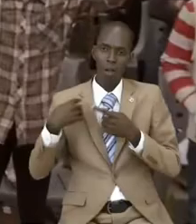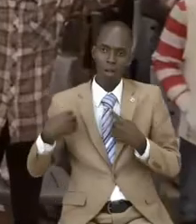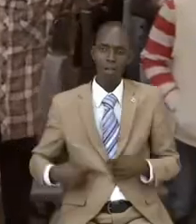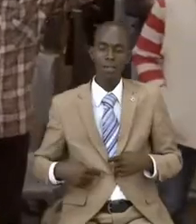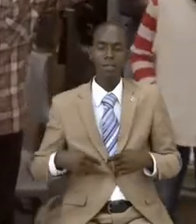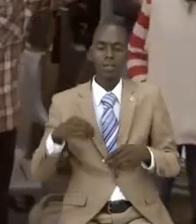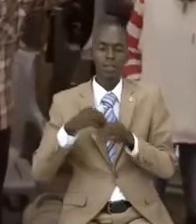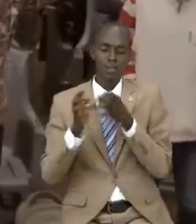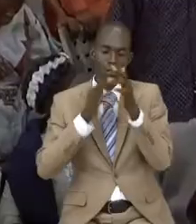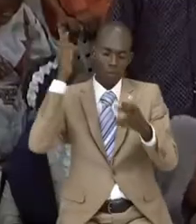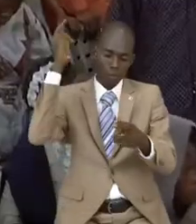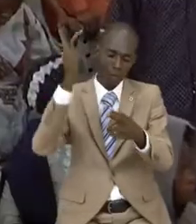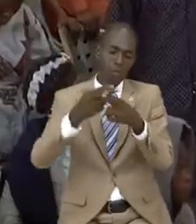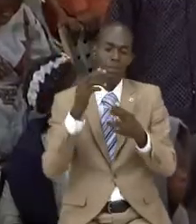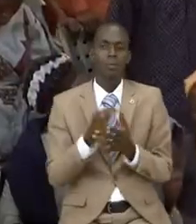Amen.